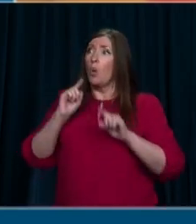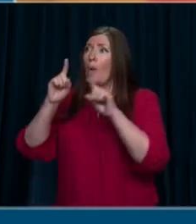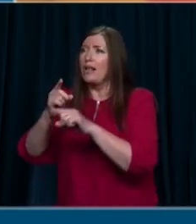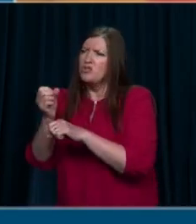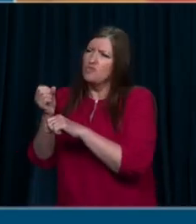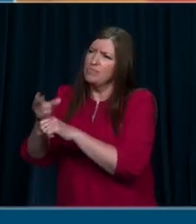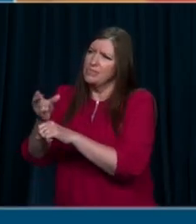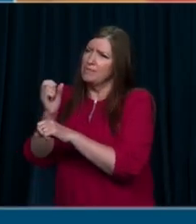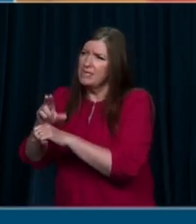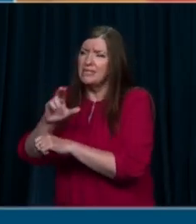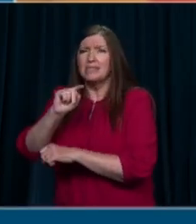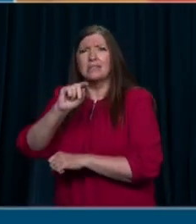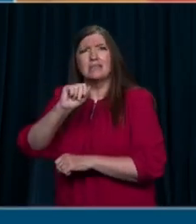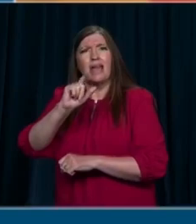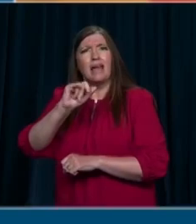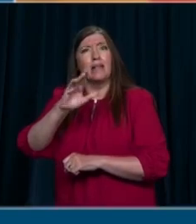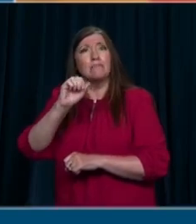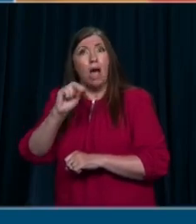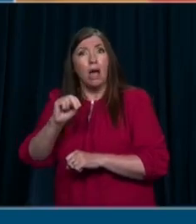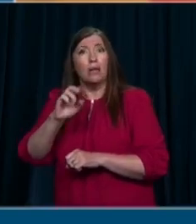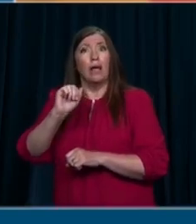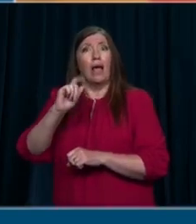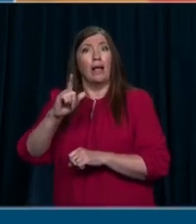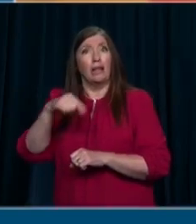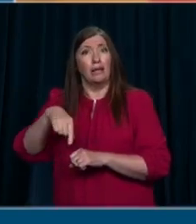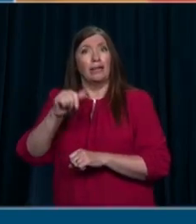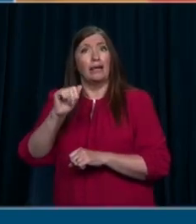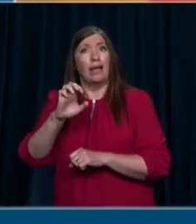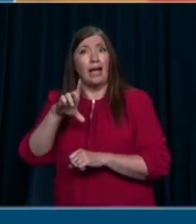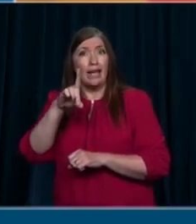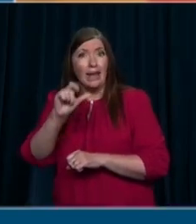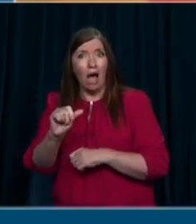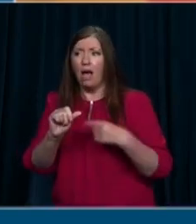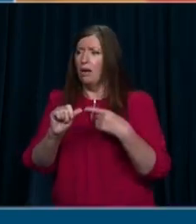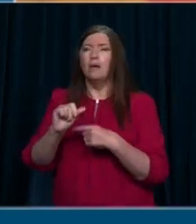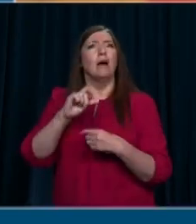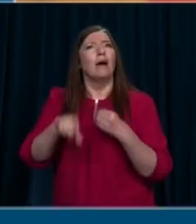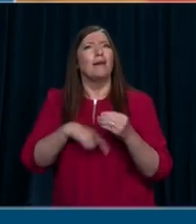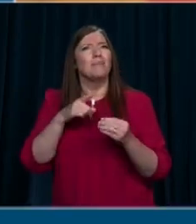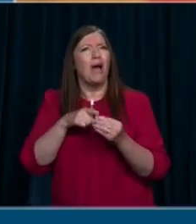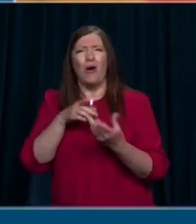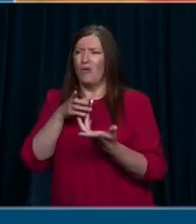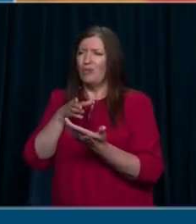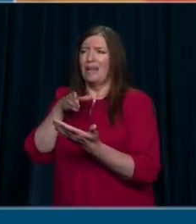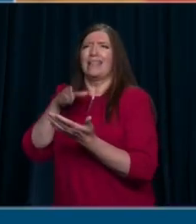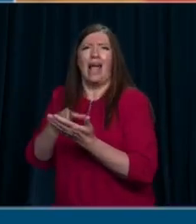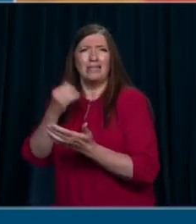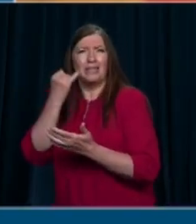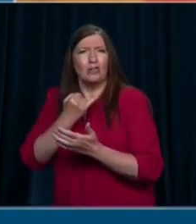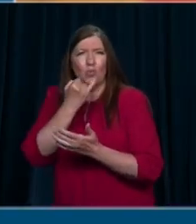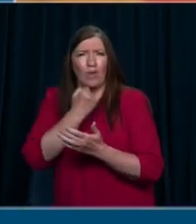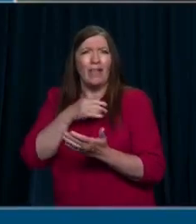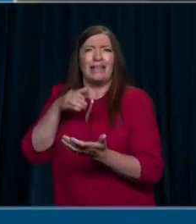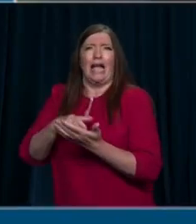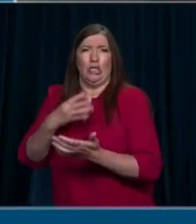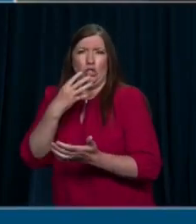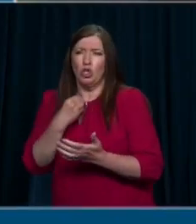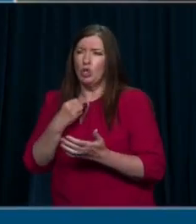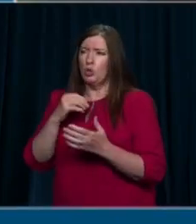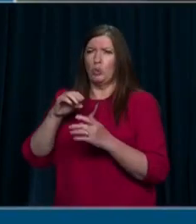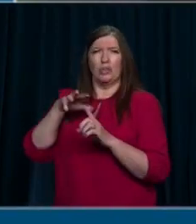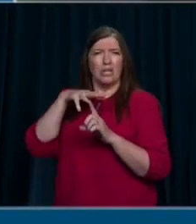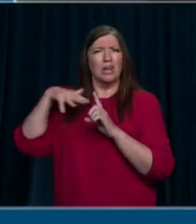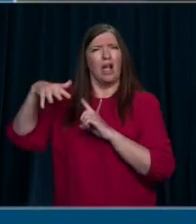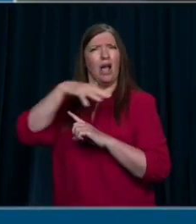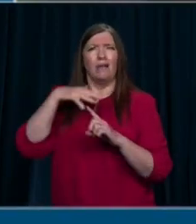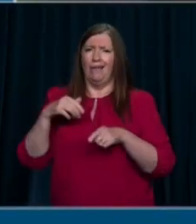the Taliban and Al-Qaeda. So ultimately, this is about anti-Semitism. It's about context. My colleagues can't seem to articulate and